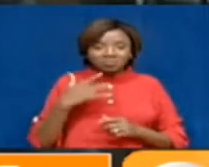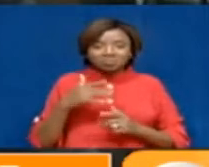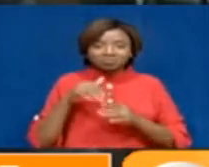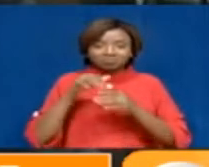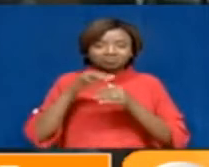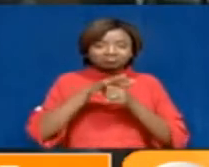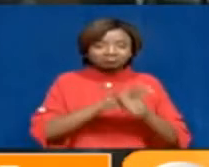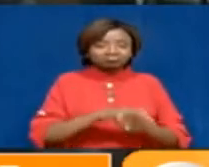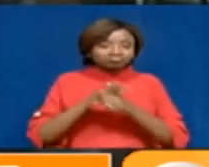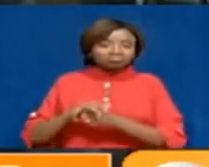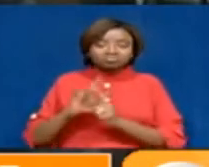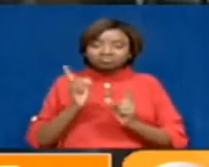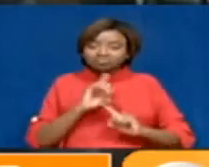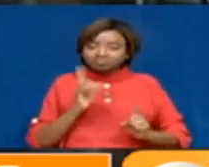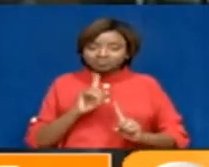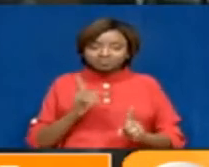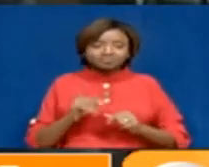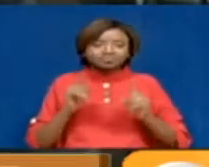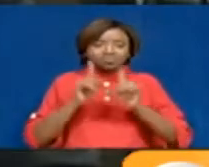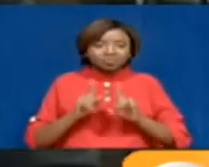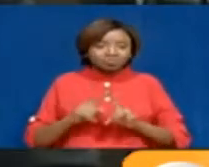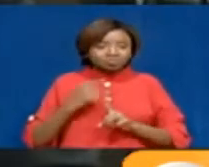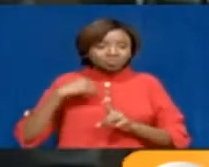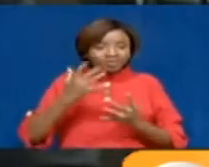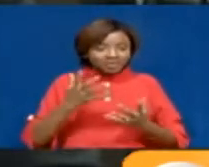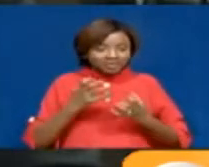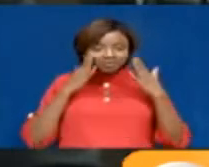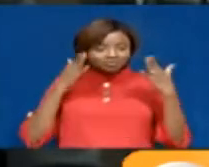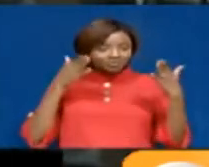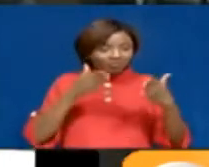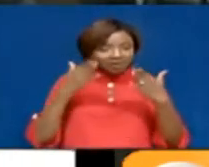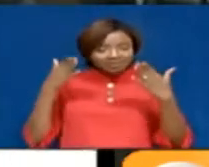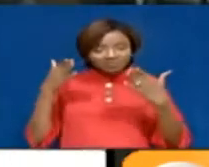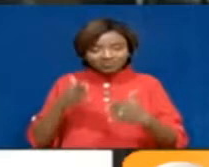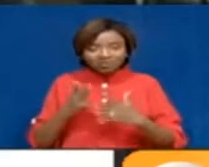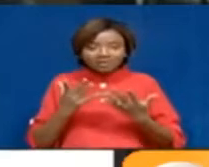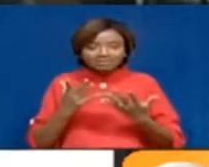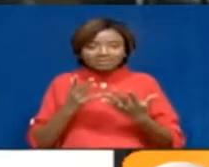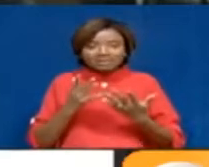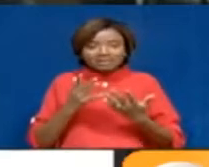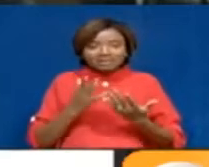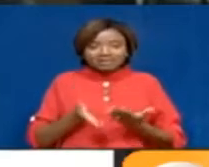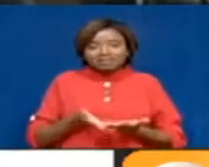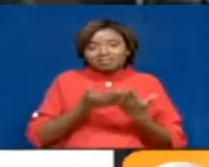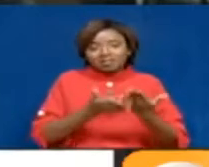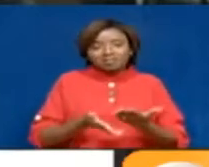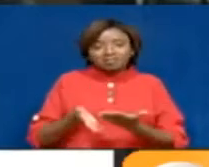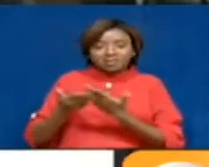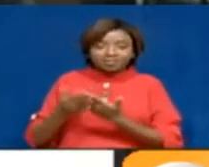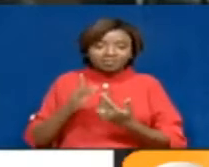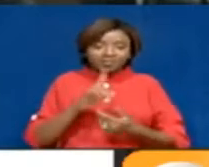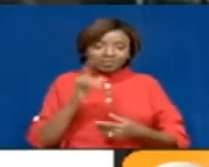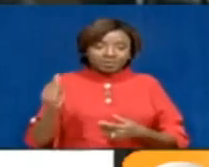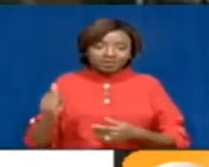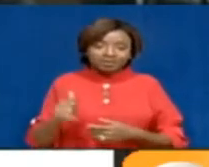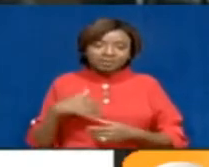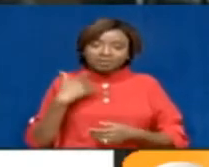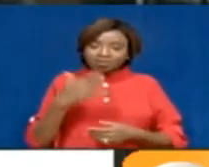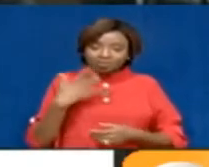not the mud that we apply to another that will make us more popular. Let's clean our faces and show our faces as they are to the people.